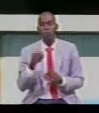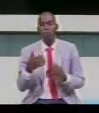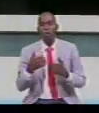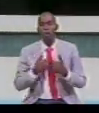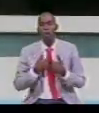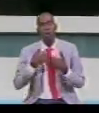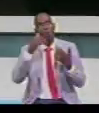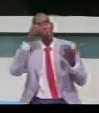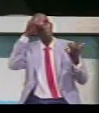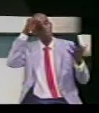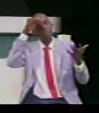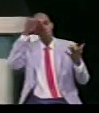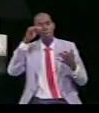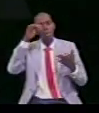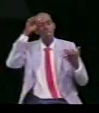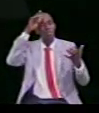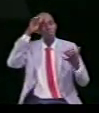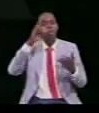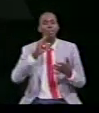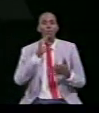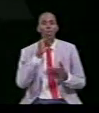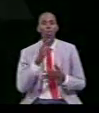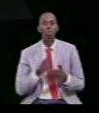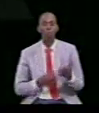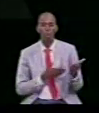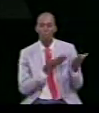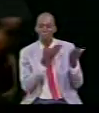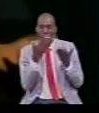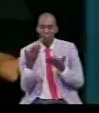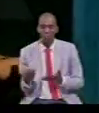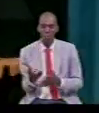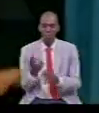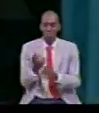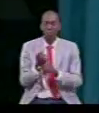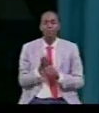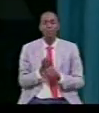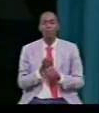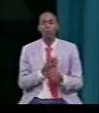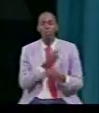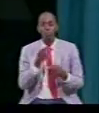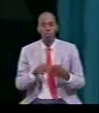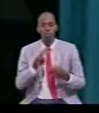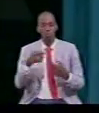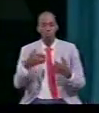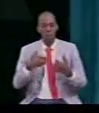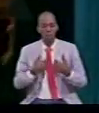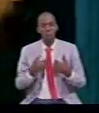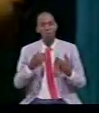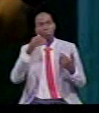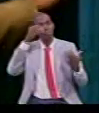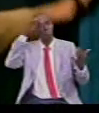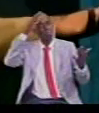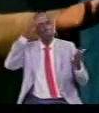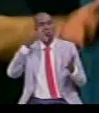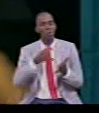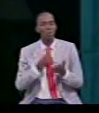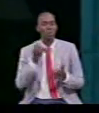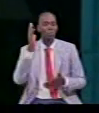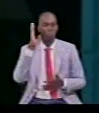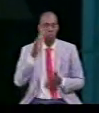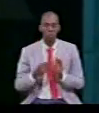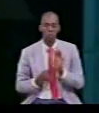way, expectation is what brings realization. If you have expectation, it will